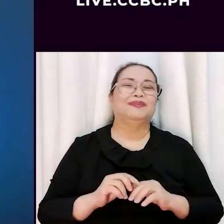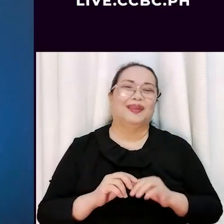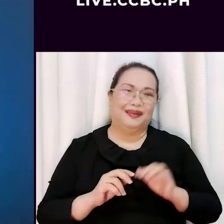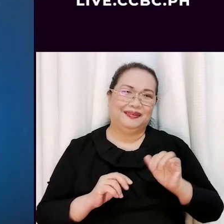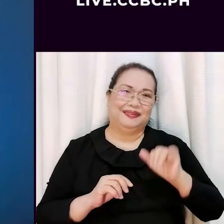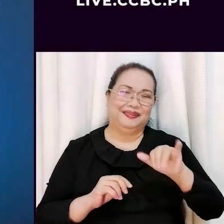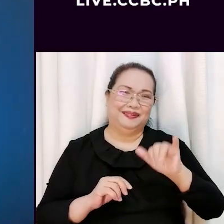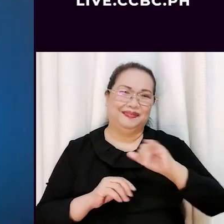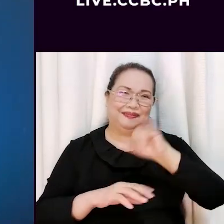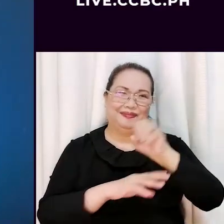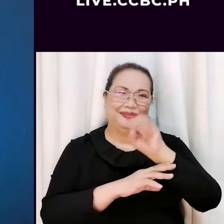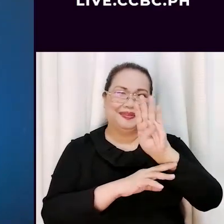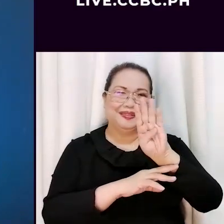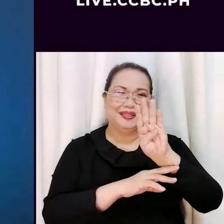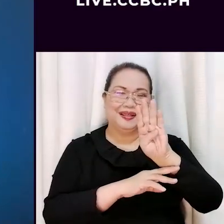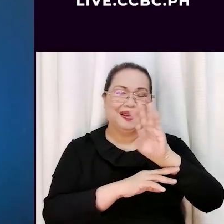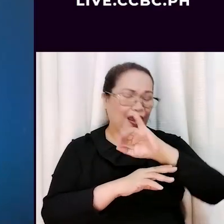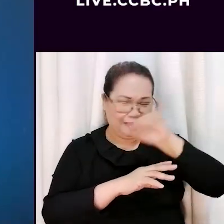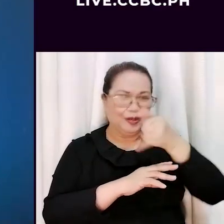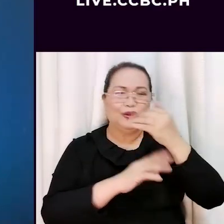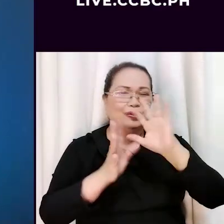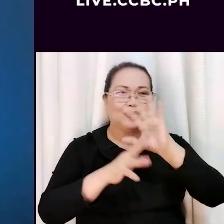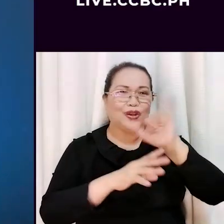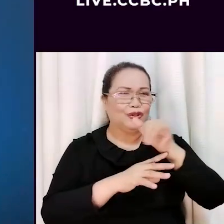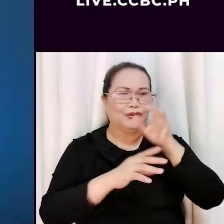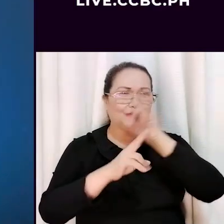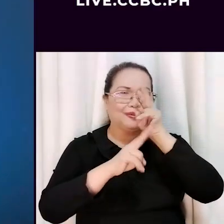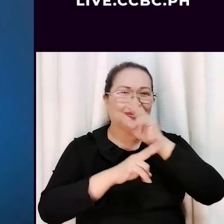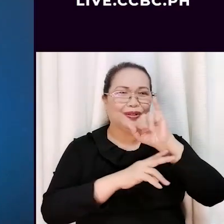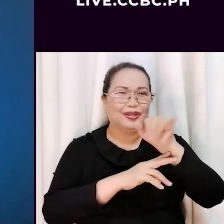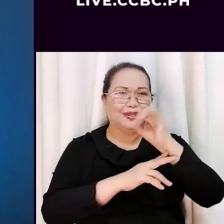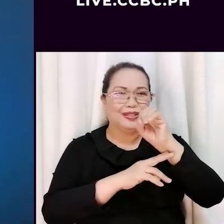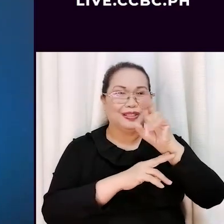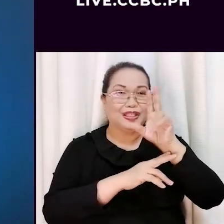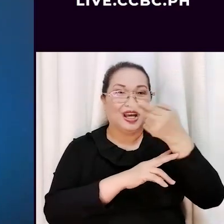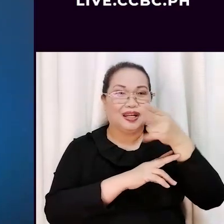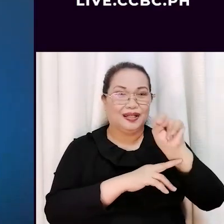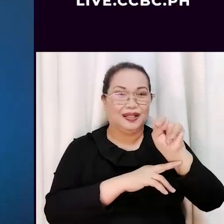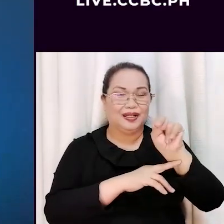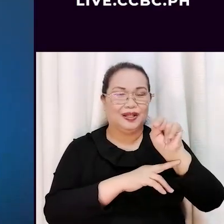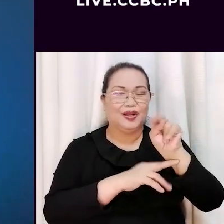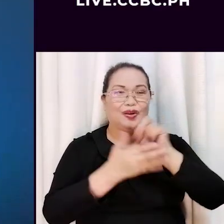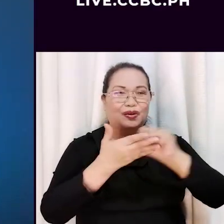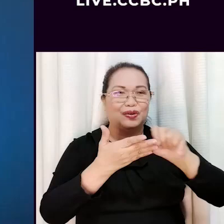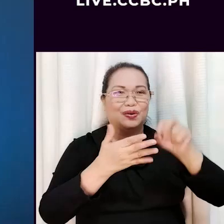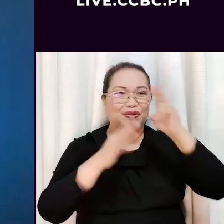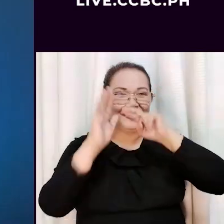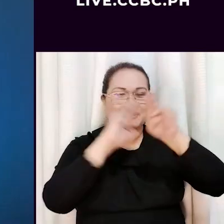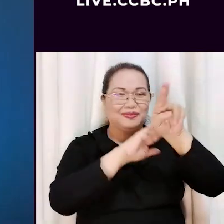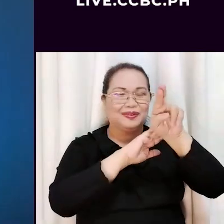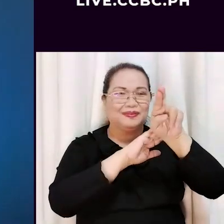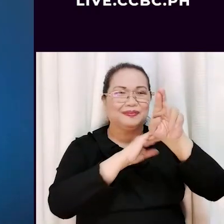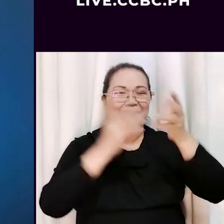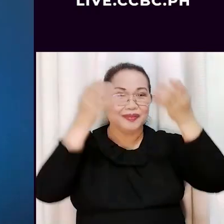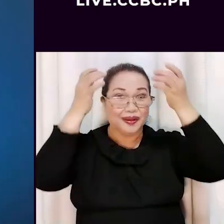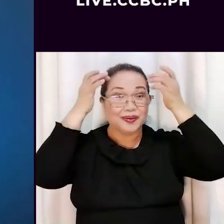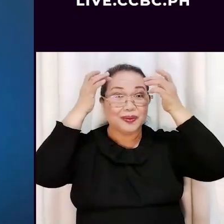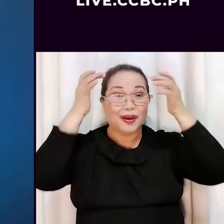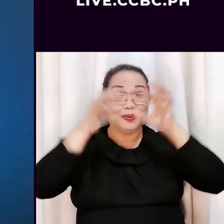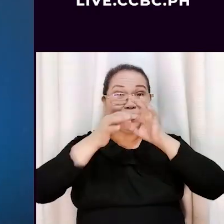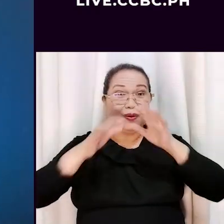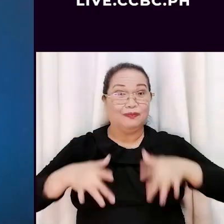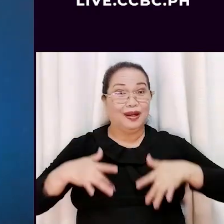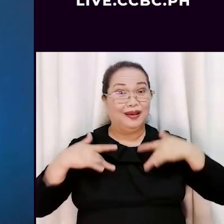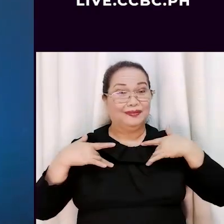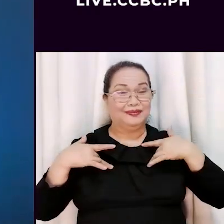Si John wrote Revelation. Affliction brings about the crown of life. We